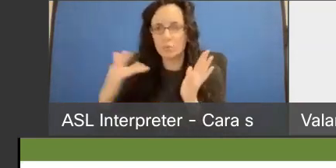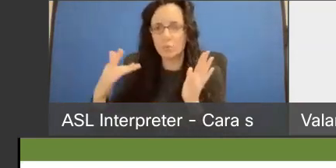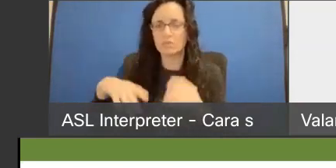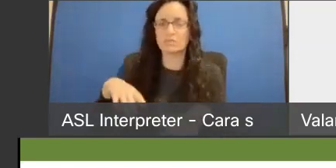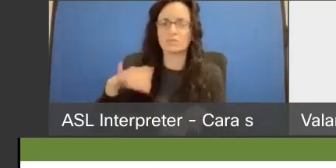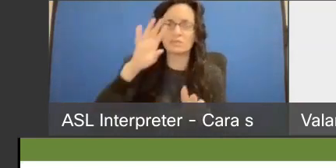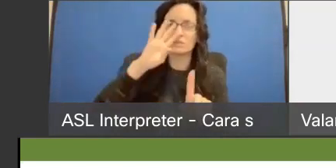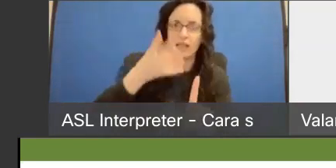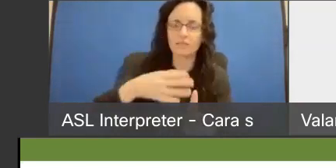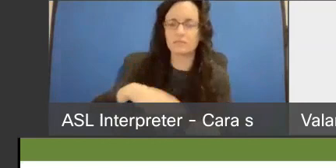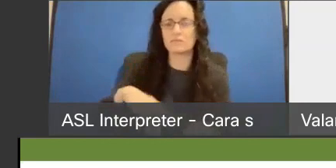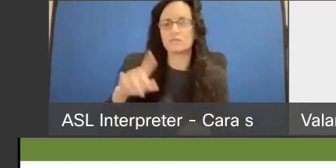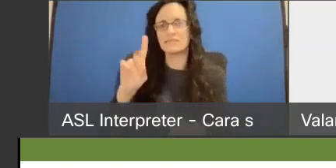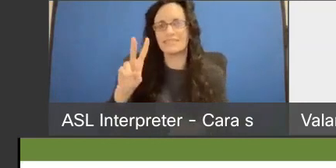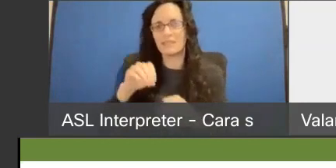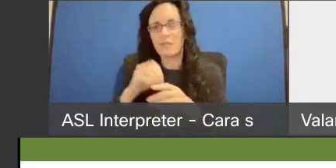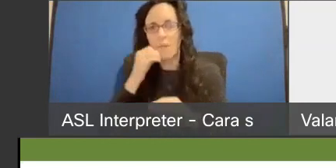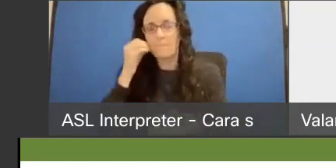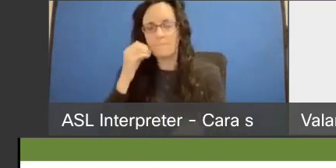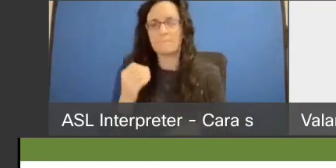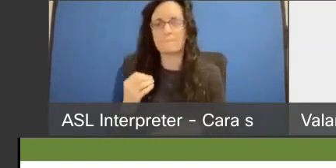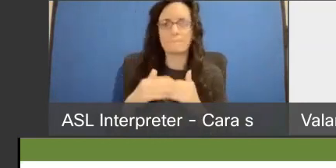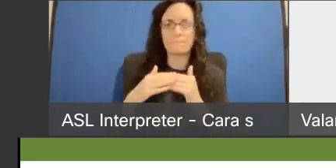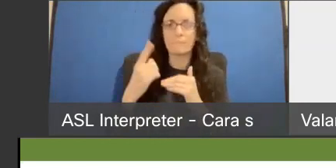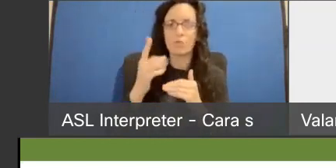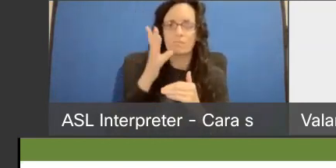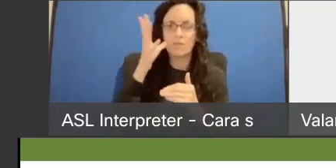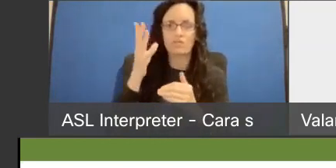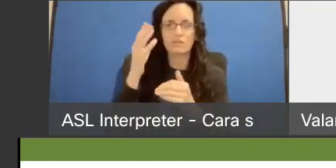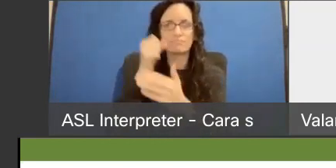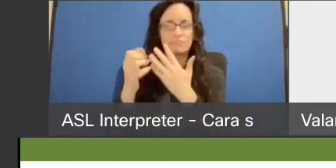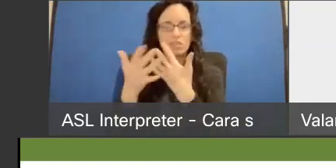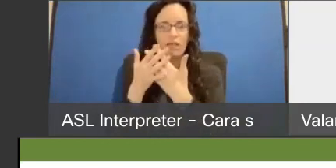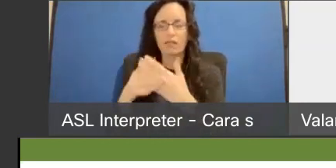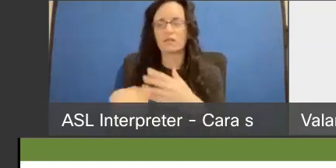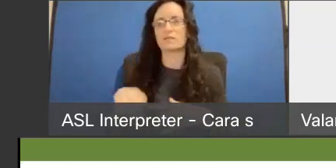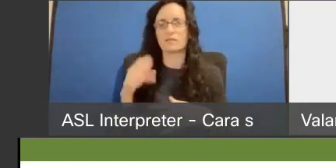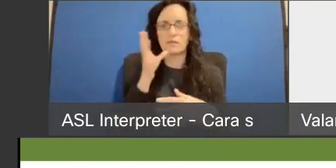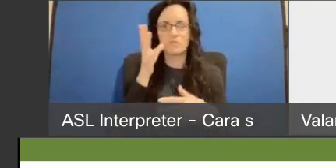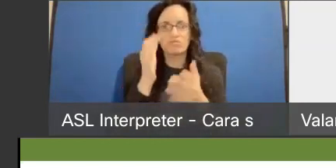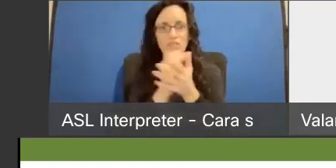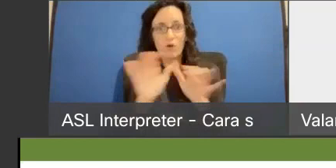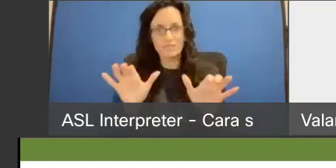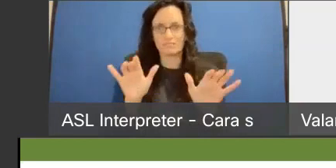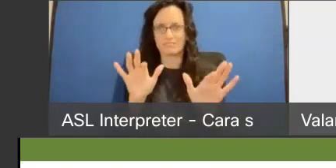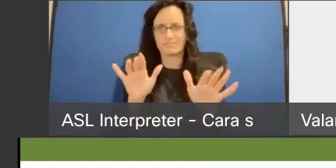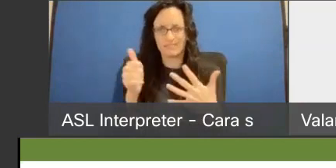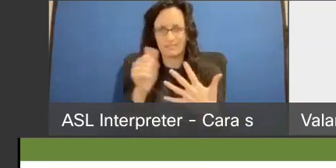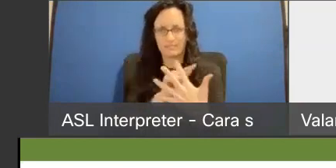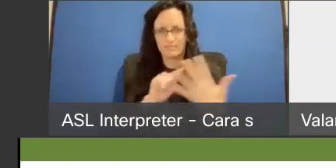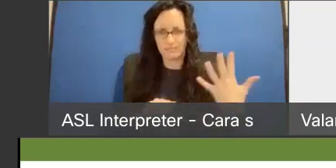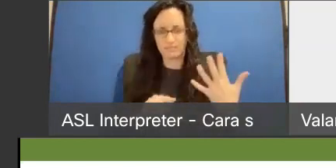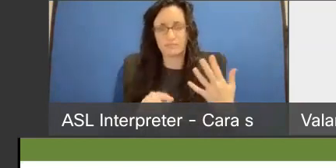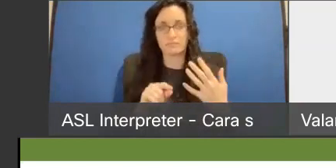domestic violence in the home, parental divorce. There were 10 of these items. And the more of these items that were in